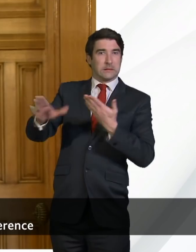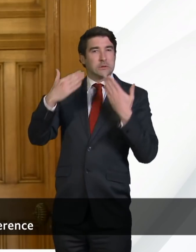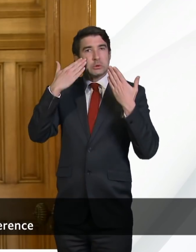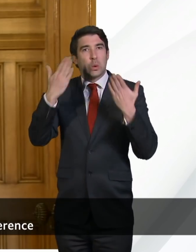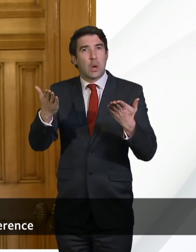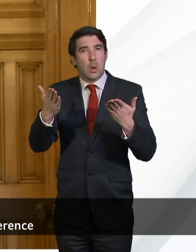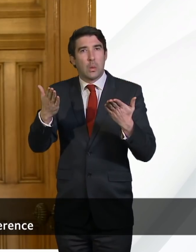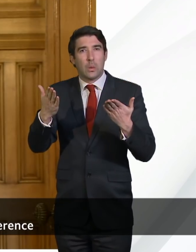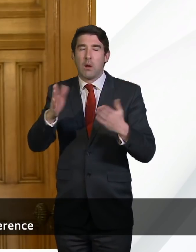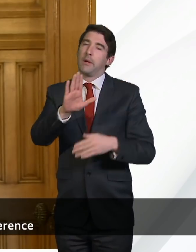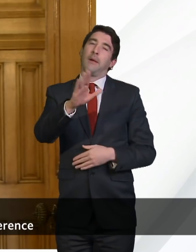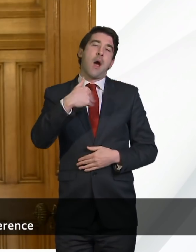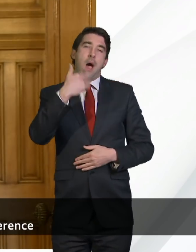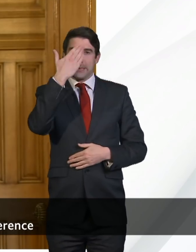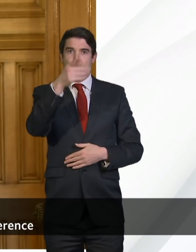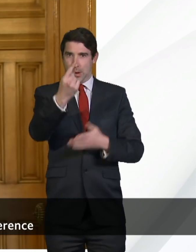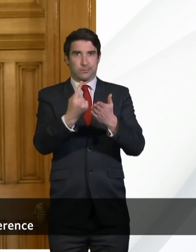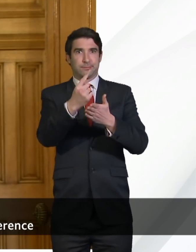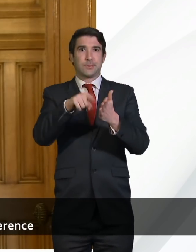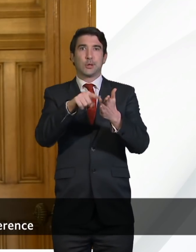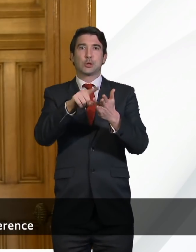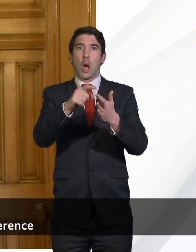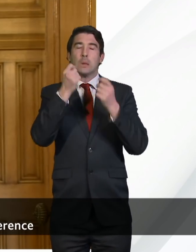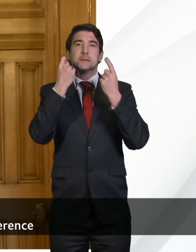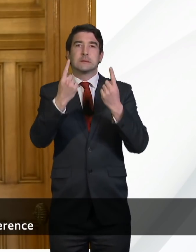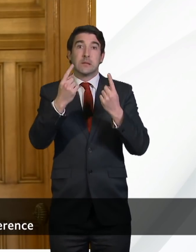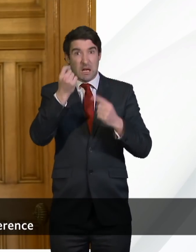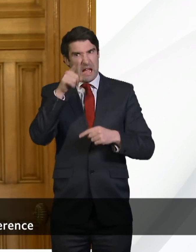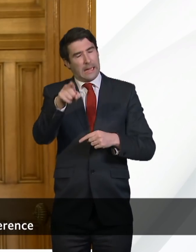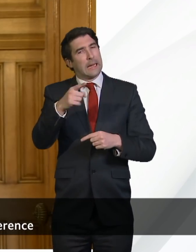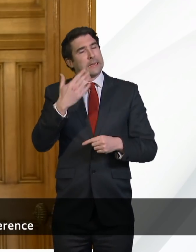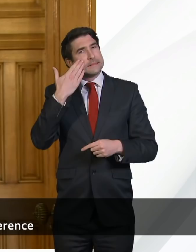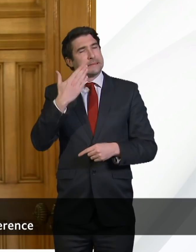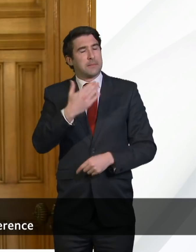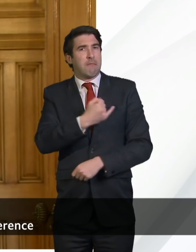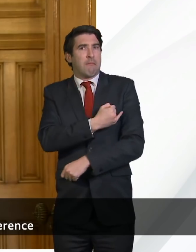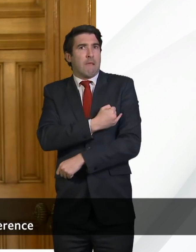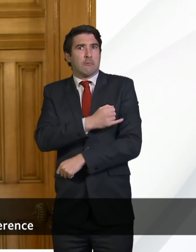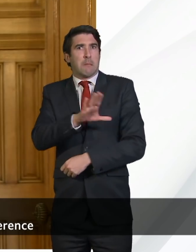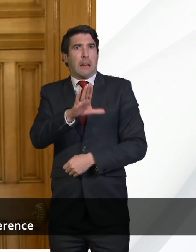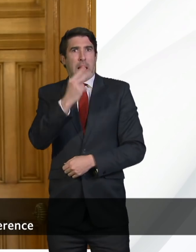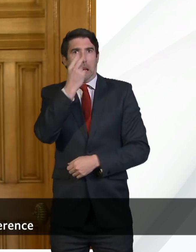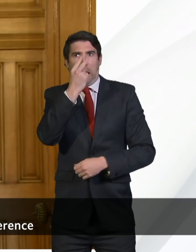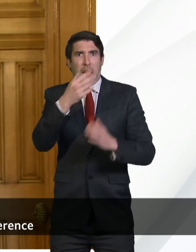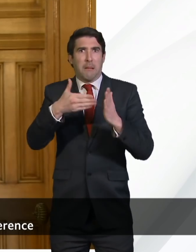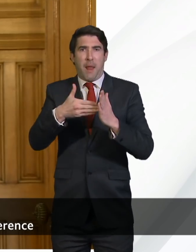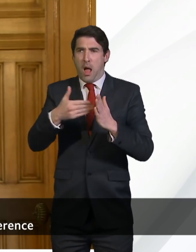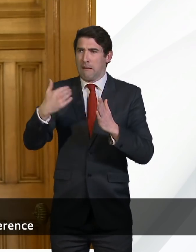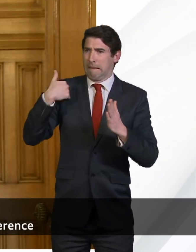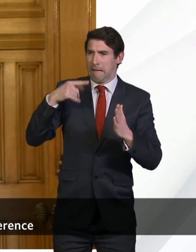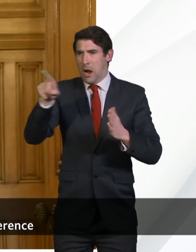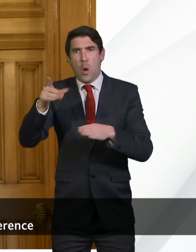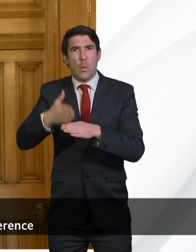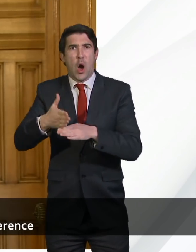they're under pressure, and we want all businesses to do the right thing. We're doing our bit, and I think it's important for us all to pull together, and particularly for the most